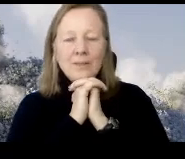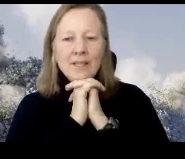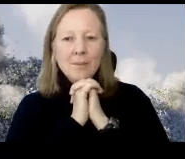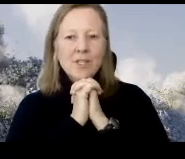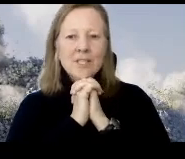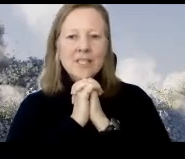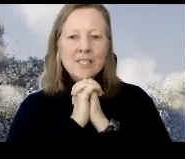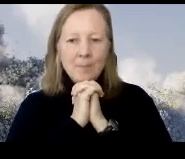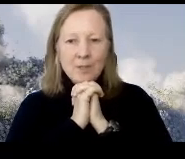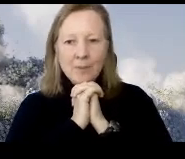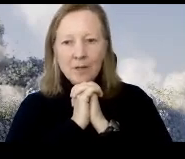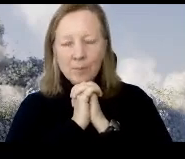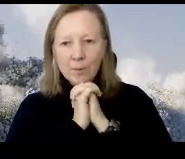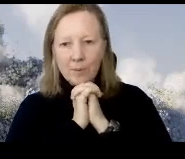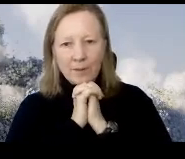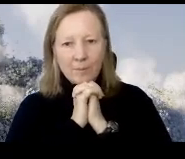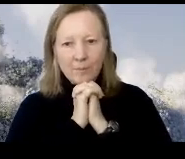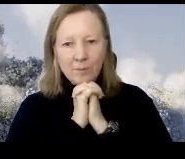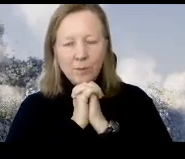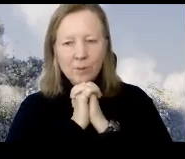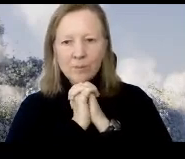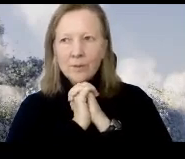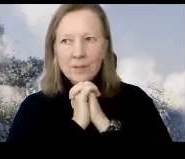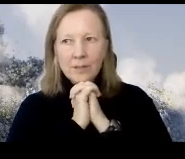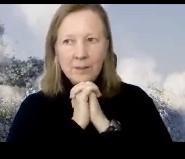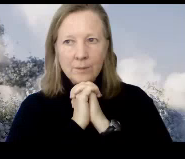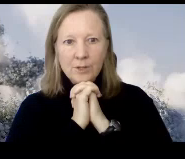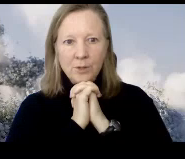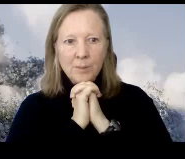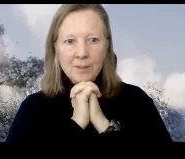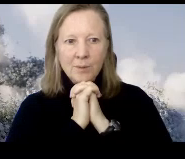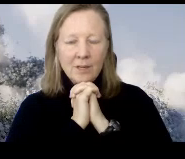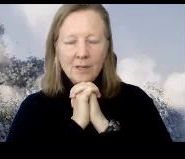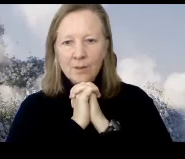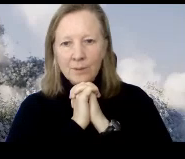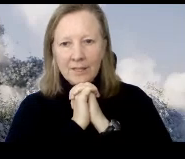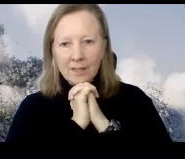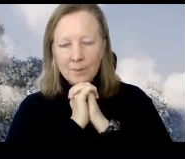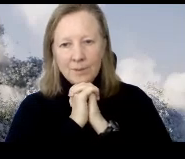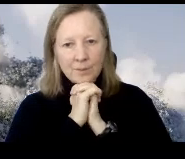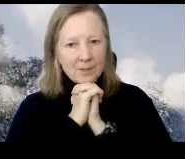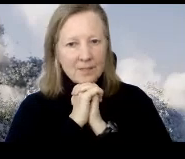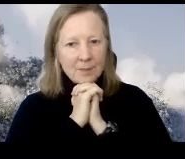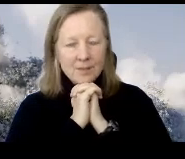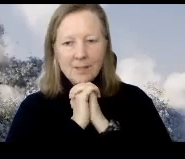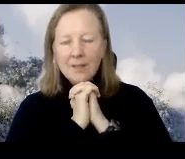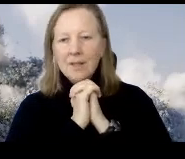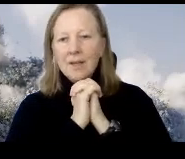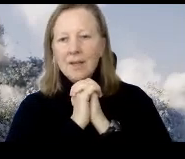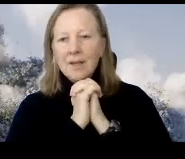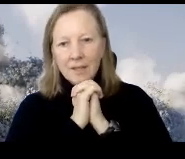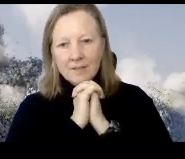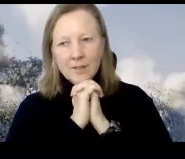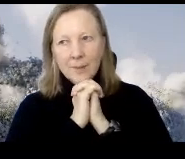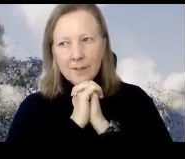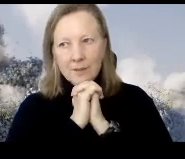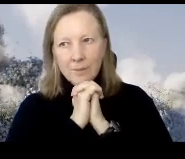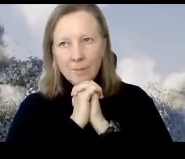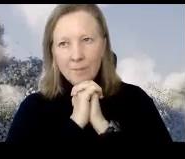Well, we're not able to accept you in our program. We were for a year or two, but we're not currently able to accept